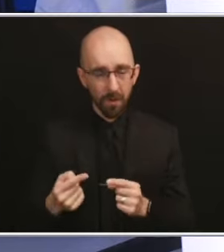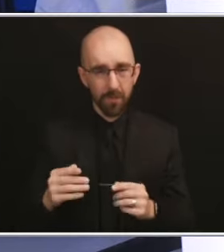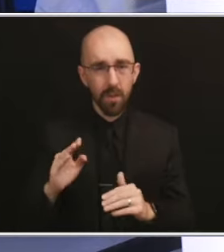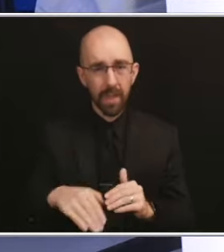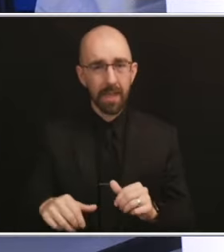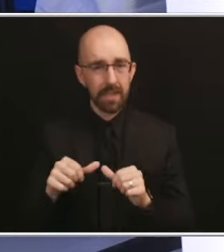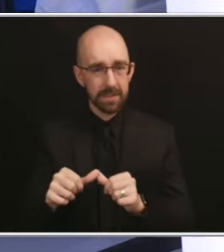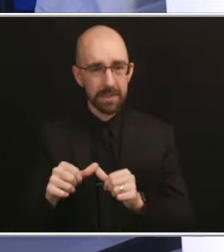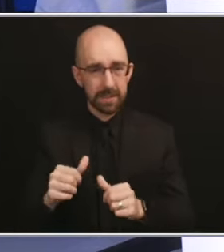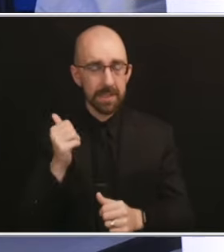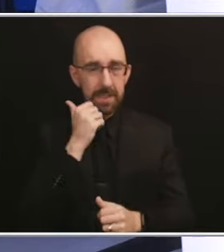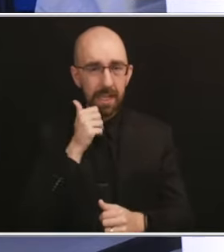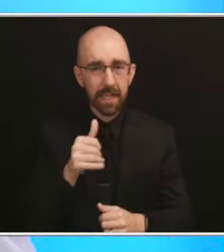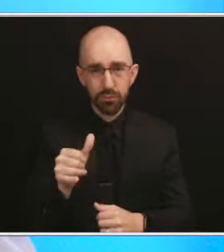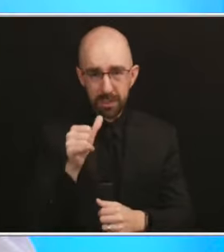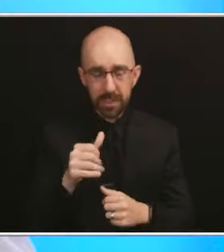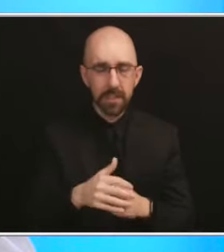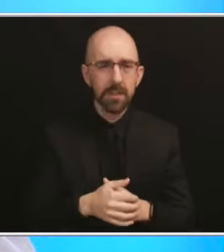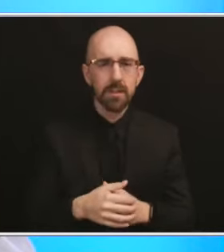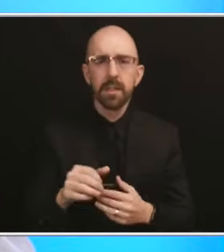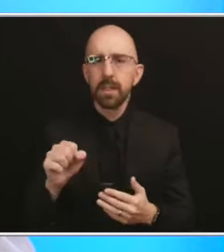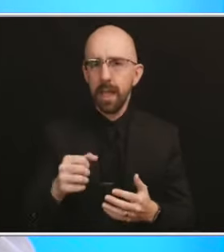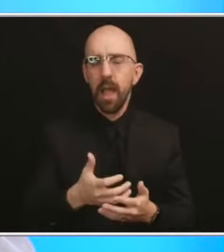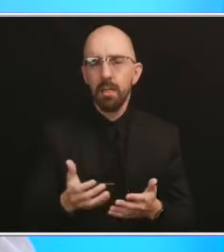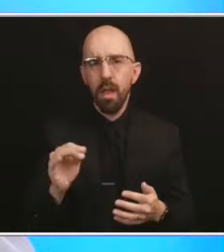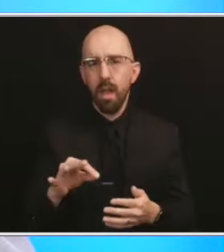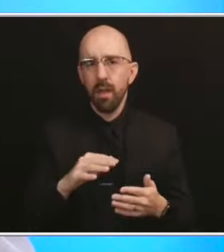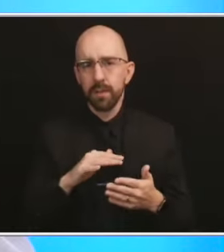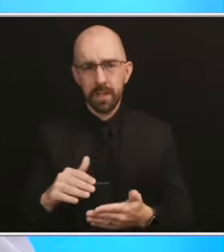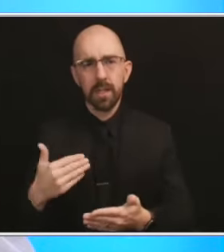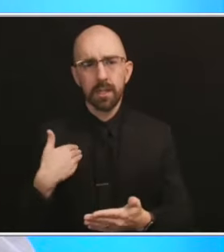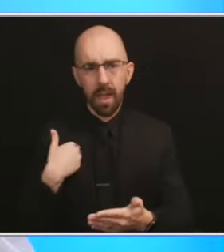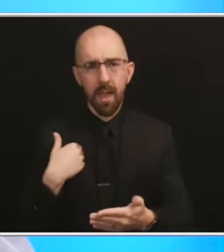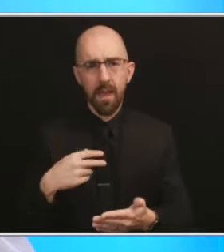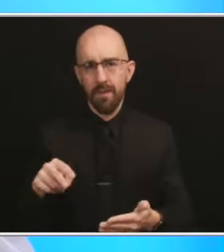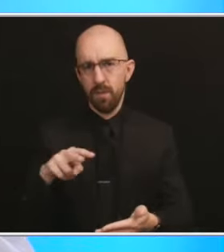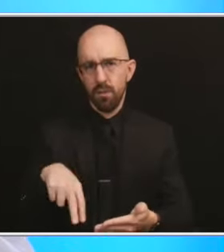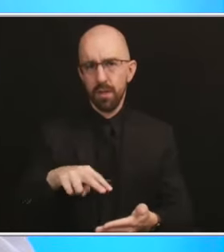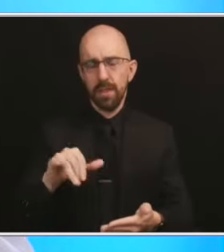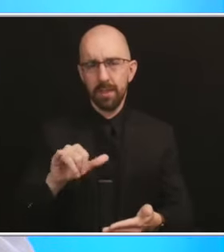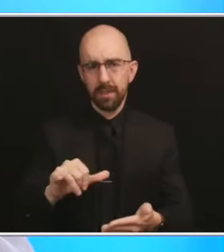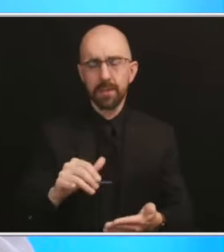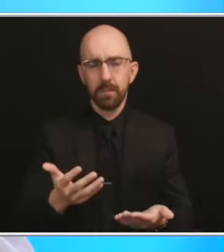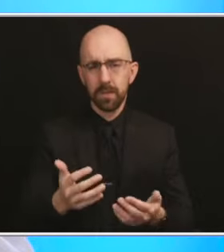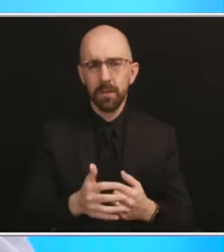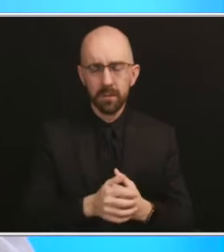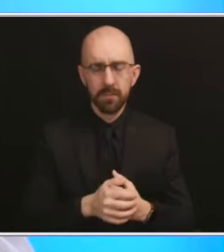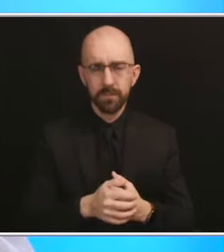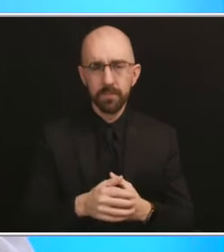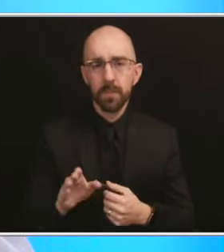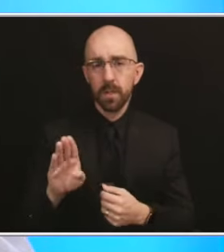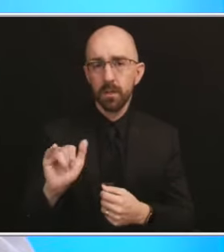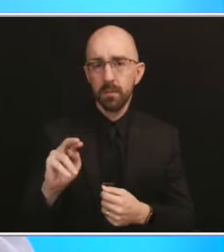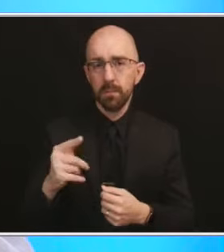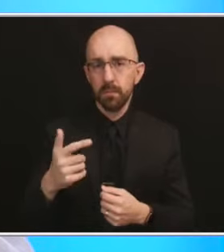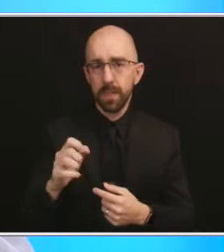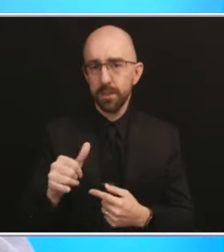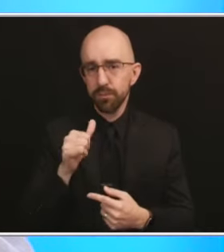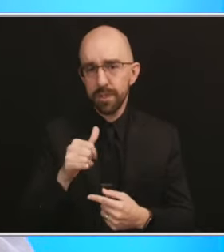drinking? Yes, a lot of studies have looked at this. And in fact, binge drinking is